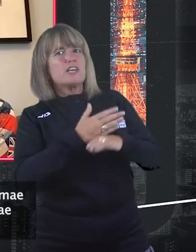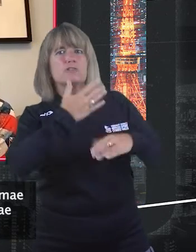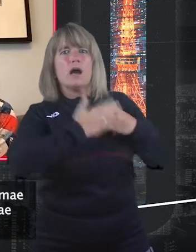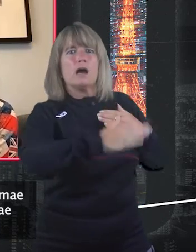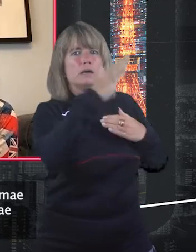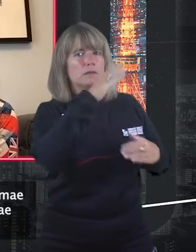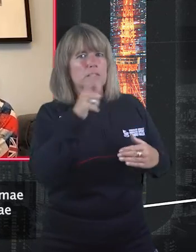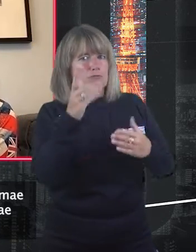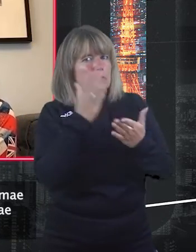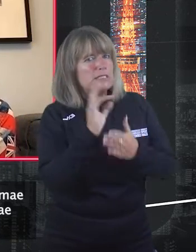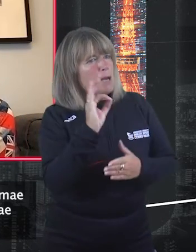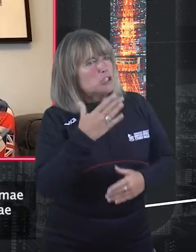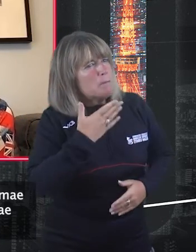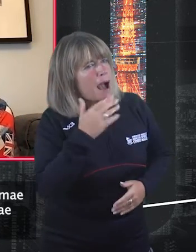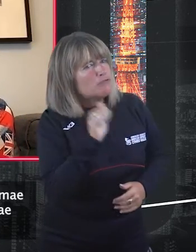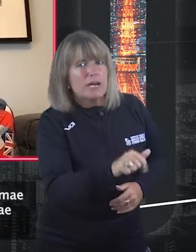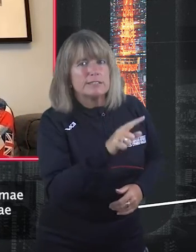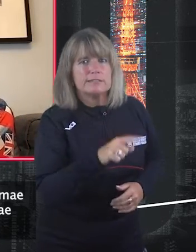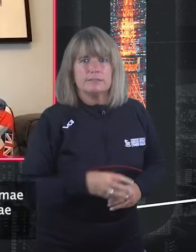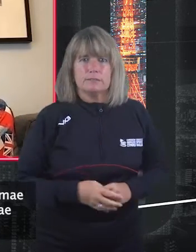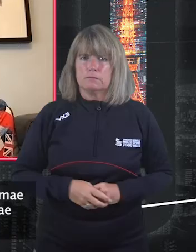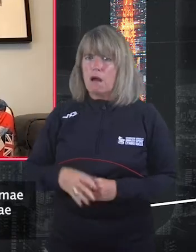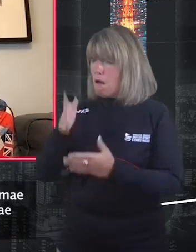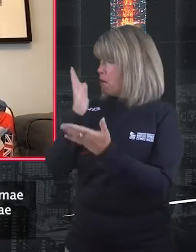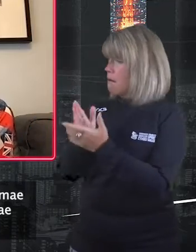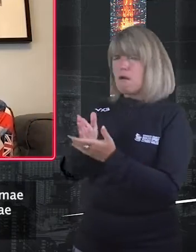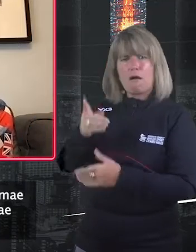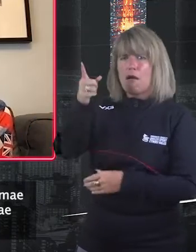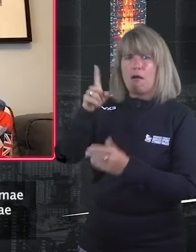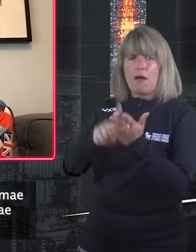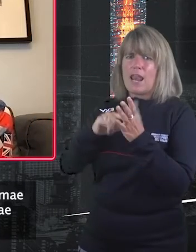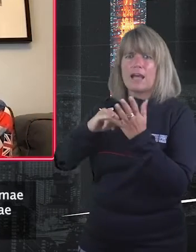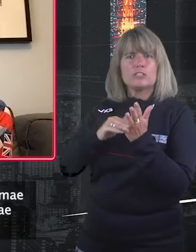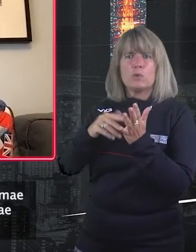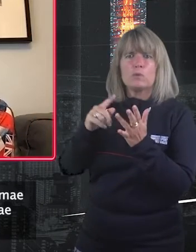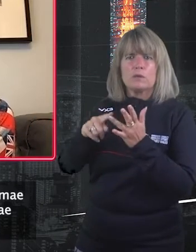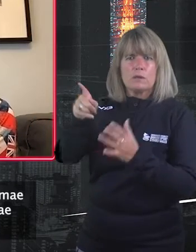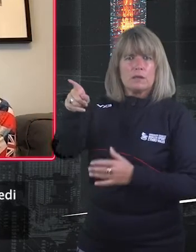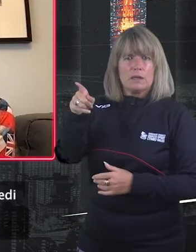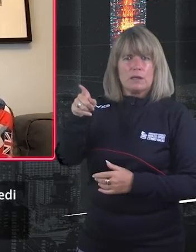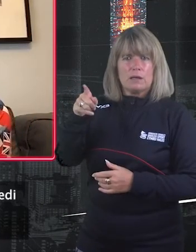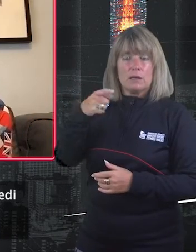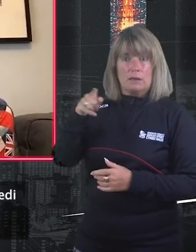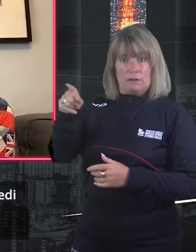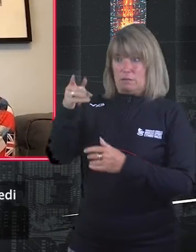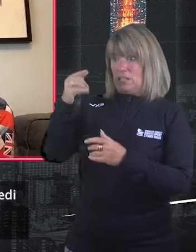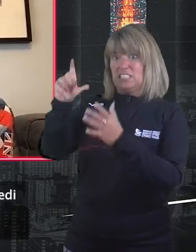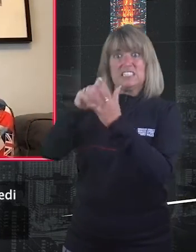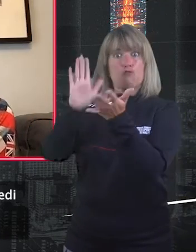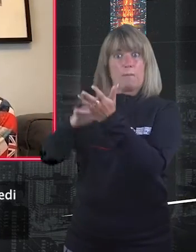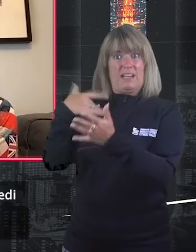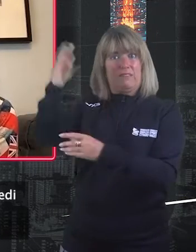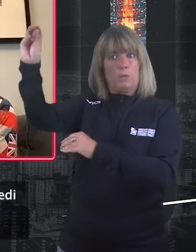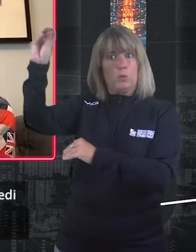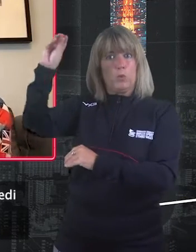what an impact he's made on your sporting career. He really is a special man, isn't he? Yeah, absolutely.